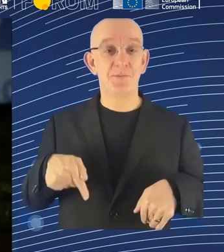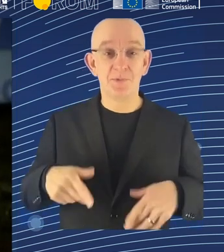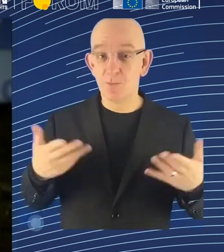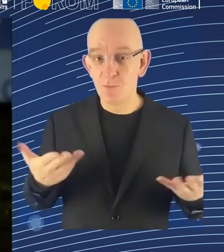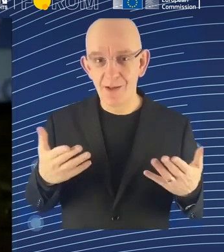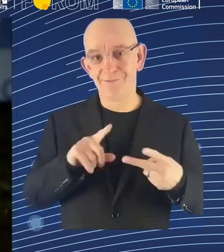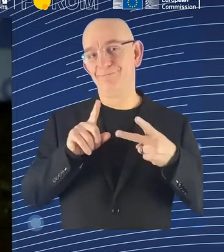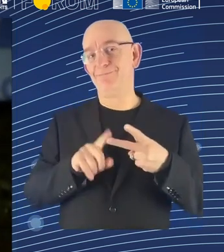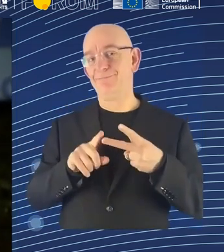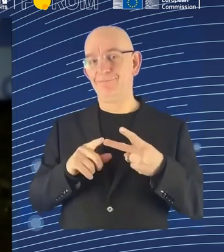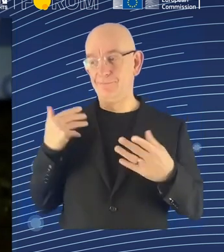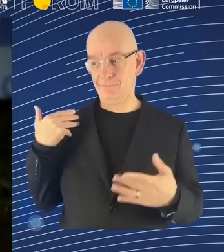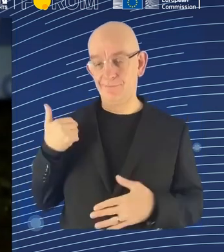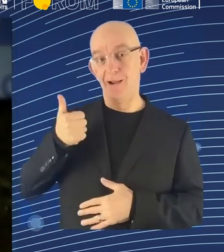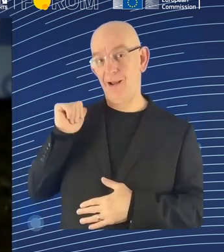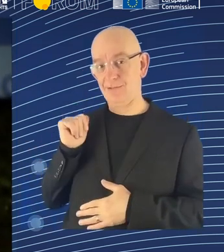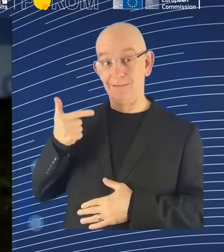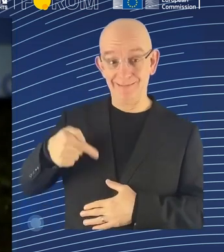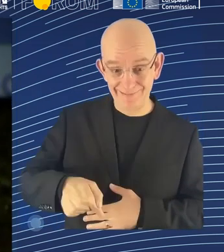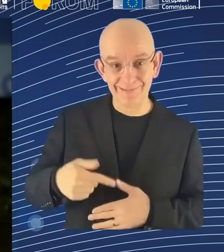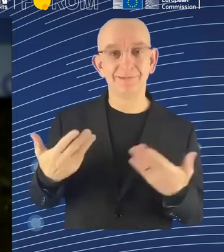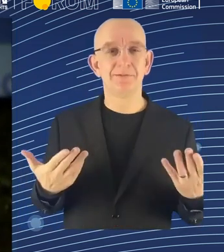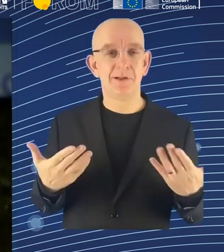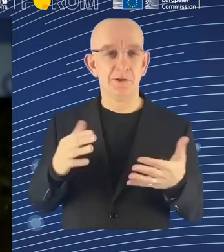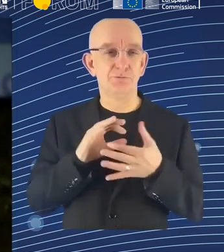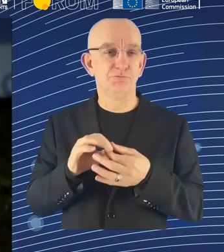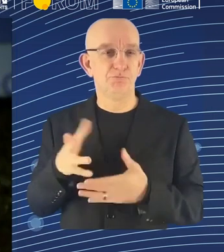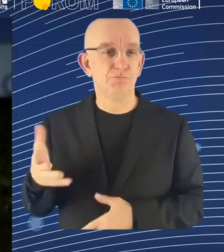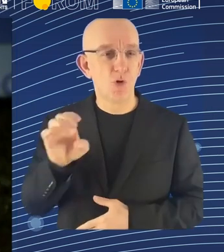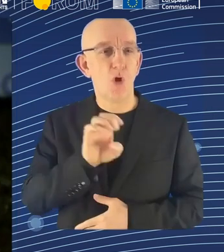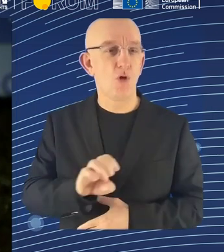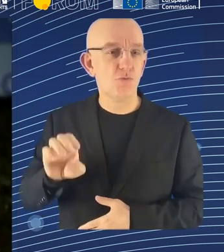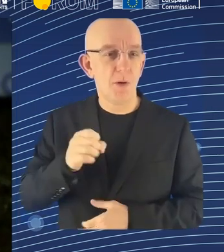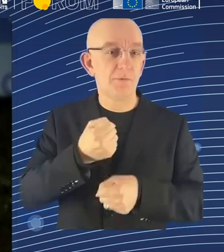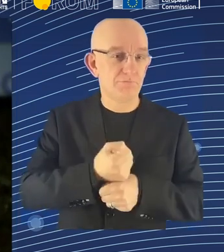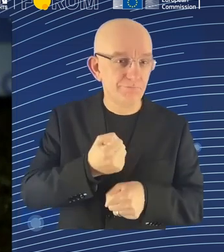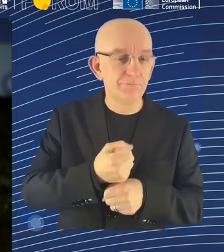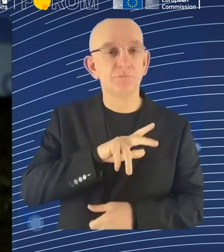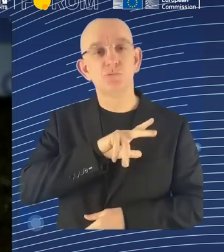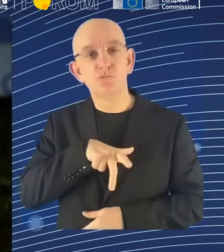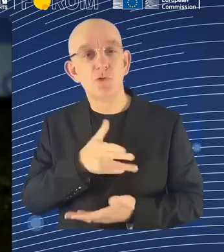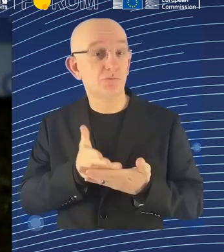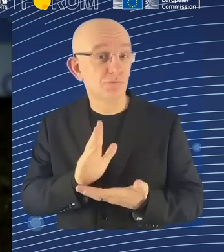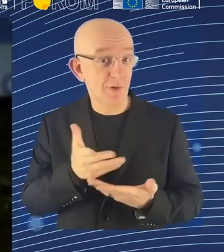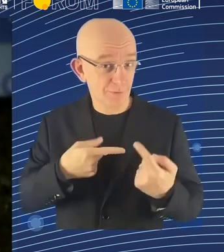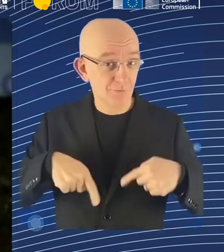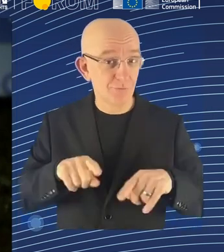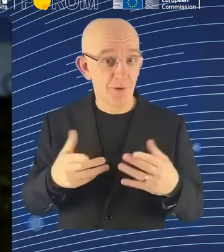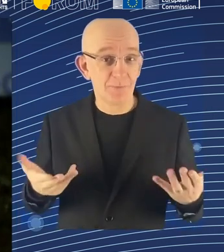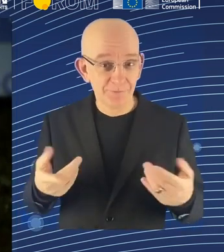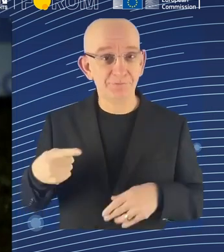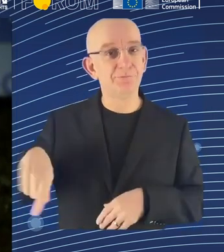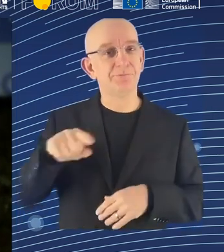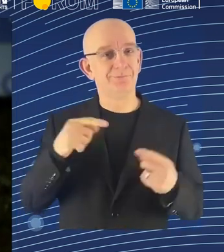as well as online. Today we'll start with a plenary panel and we'll have three rounds of breakout